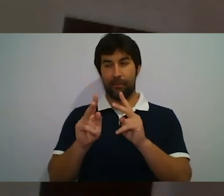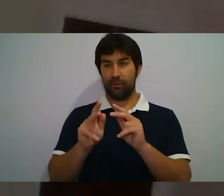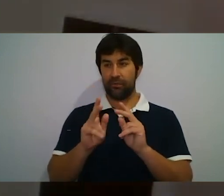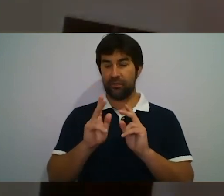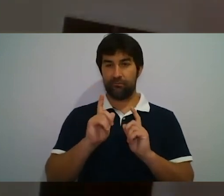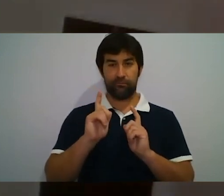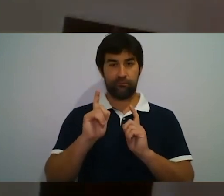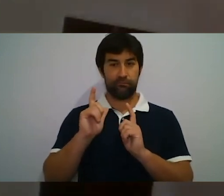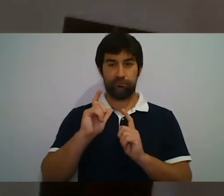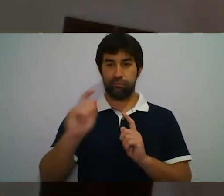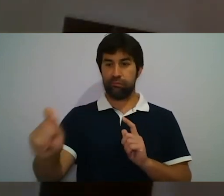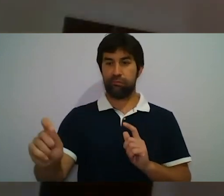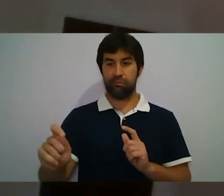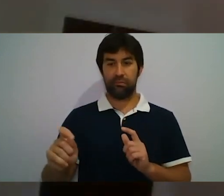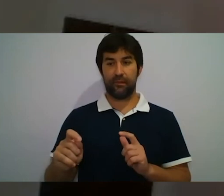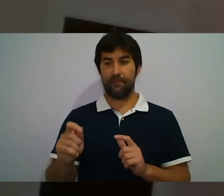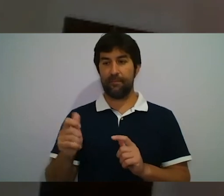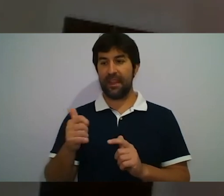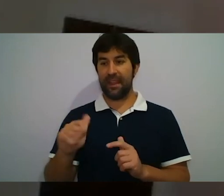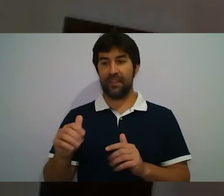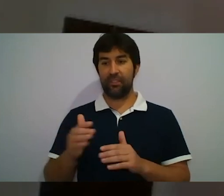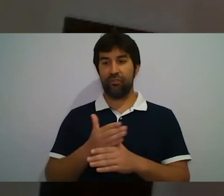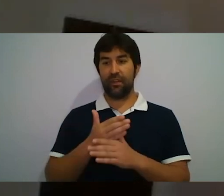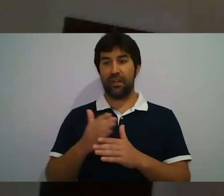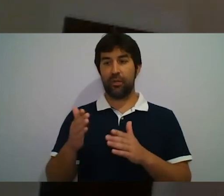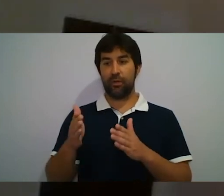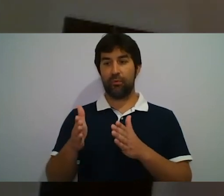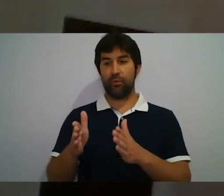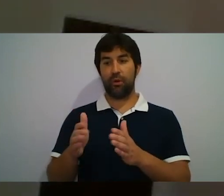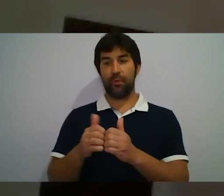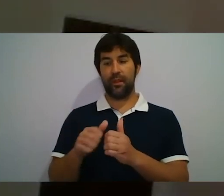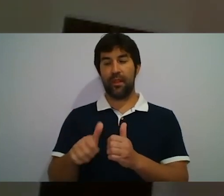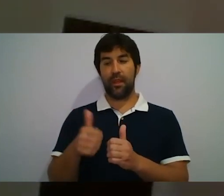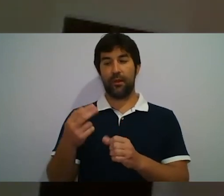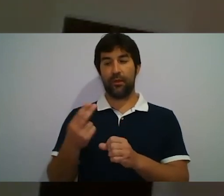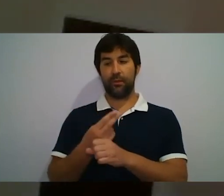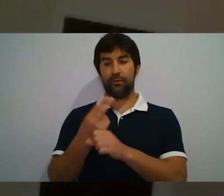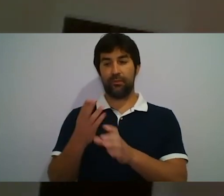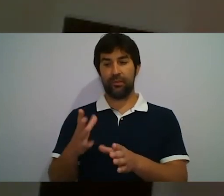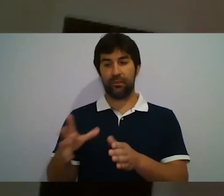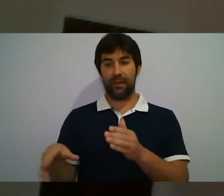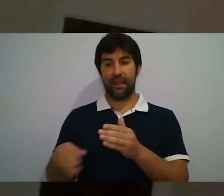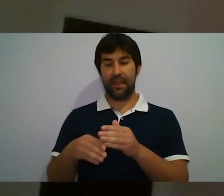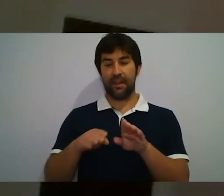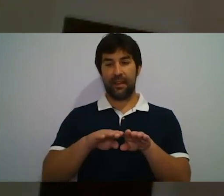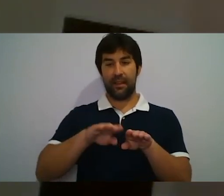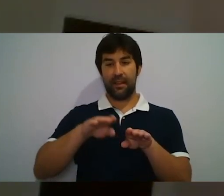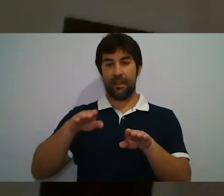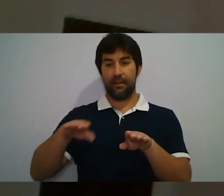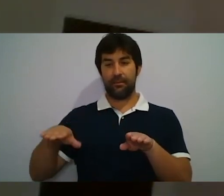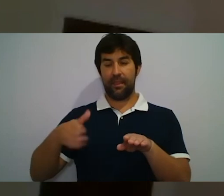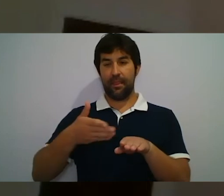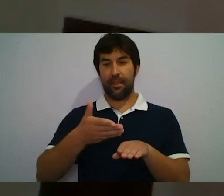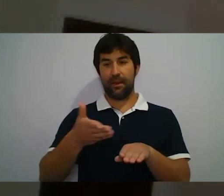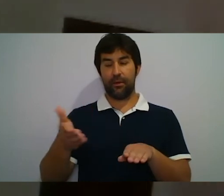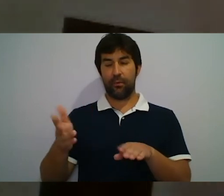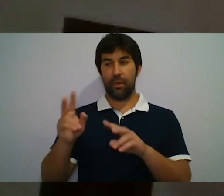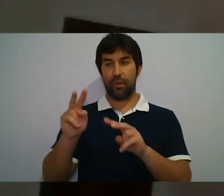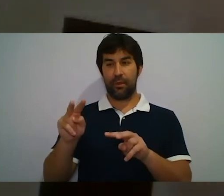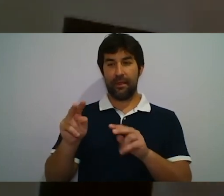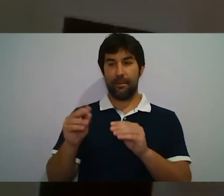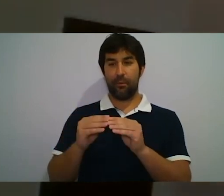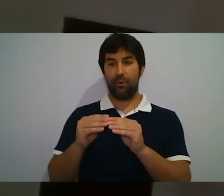schemes right now, especially this will be a very back to the basics kind of budget year.